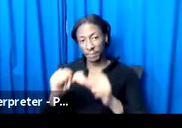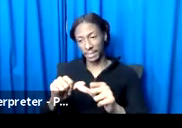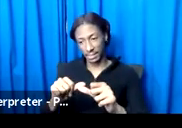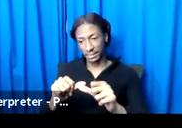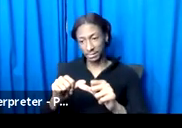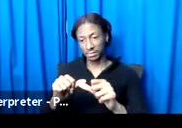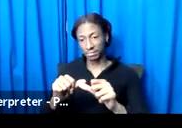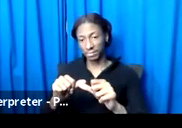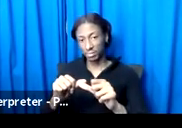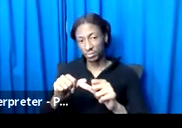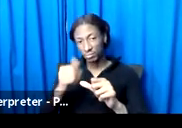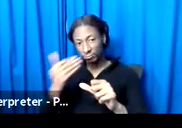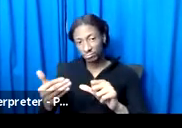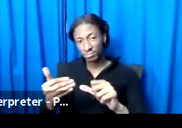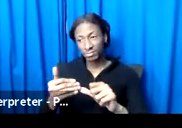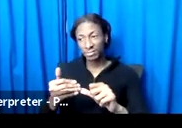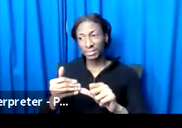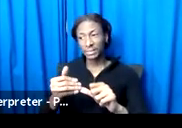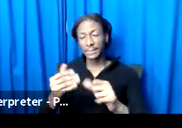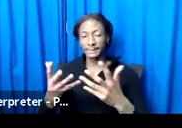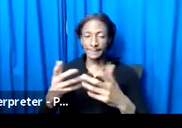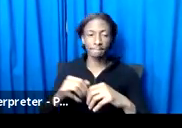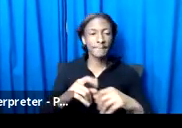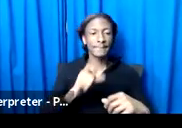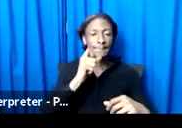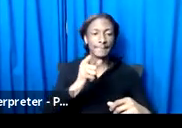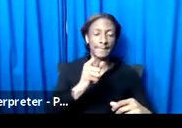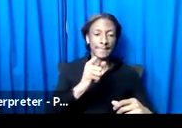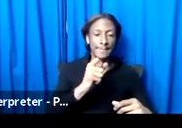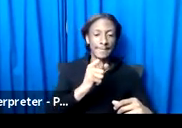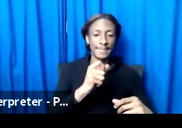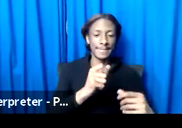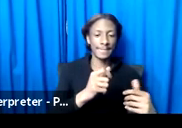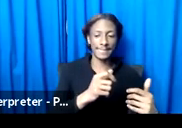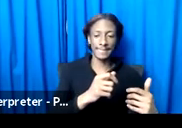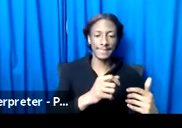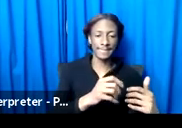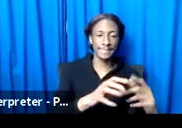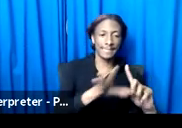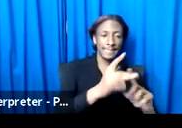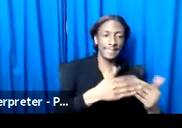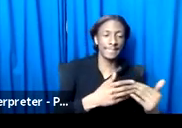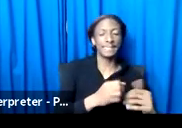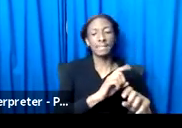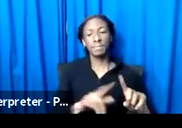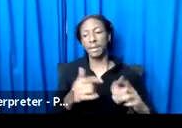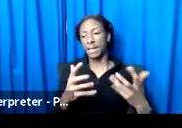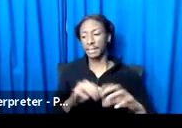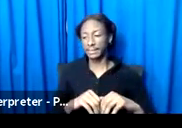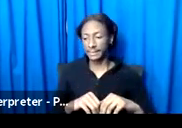vulnerable, or maybe not vulnerable, but more susceptible to severe disease by a potential infection